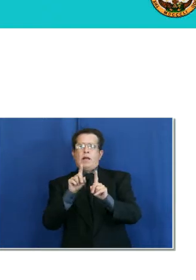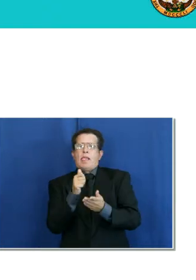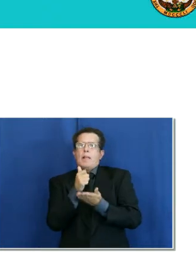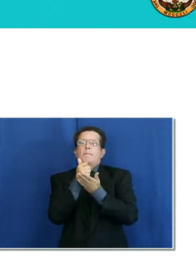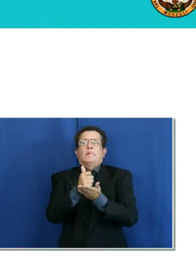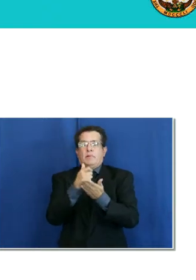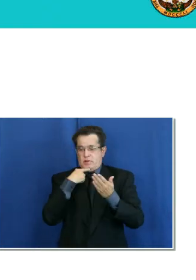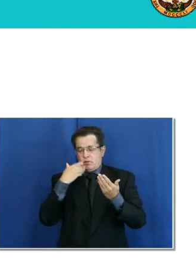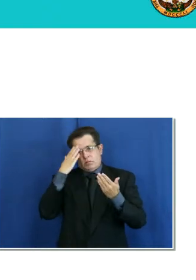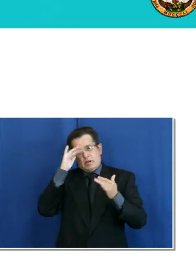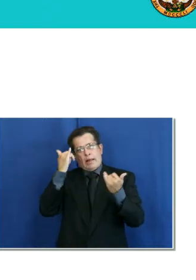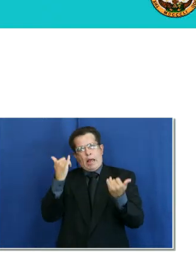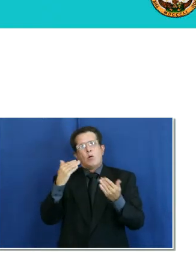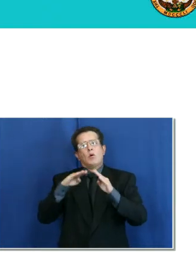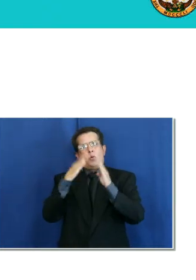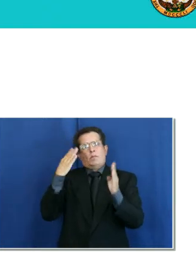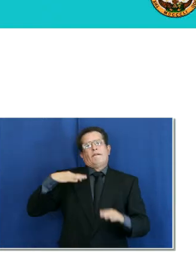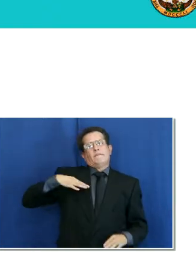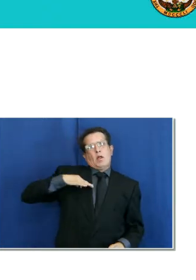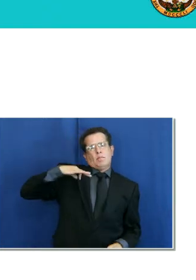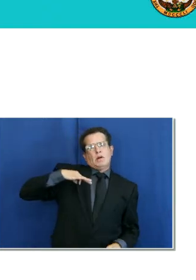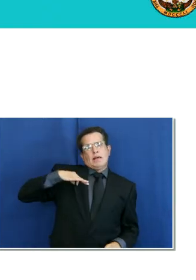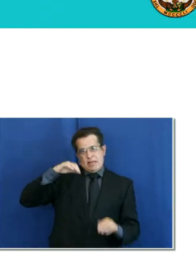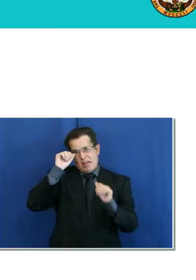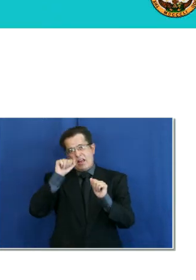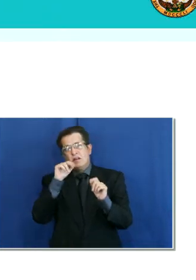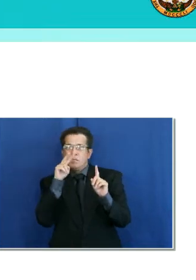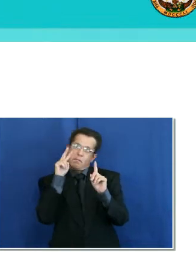enrollment has been open for additional participants to apply.